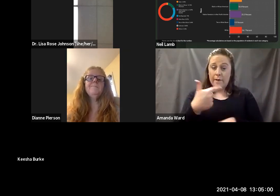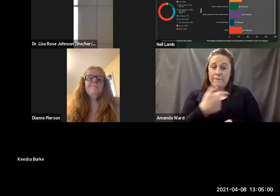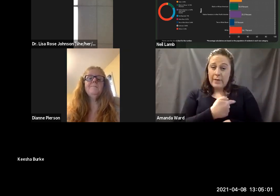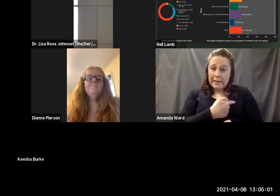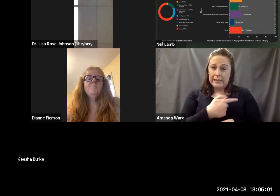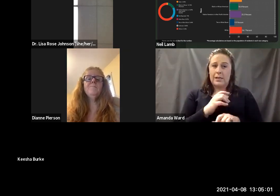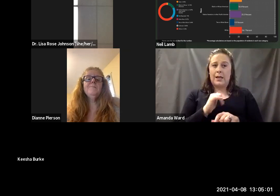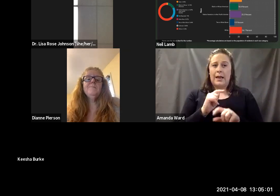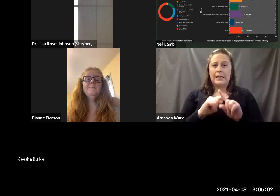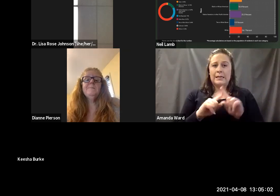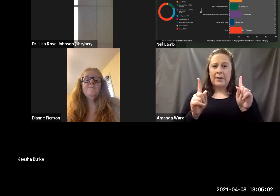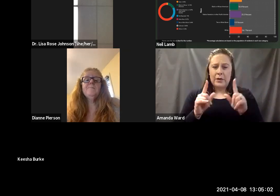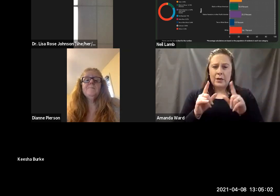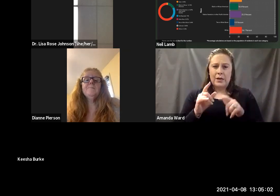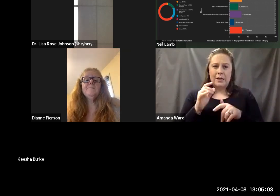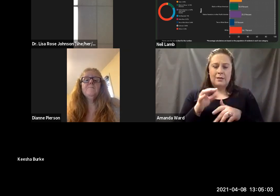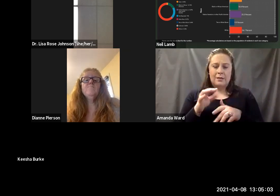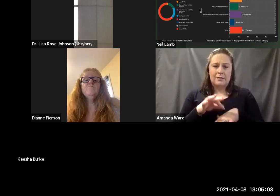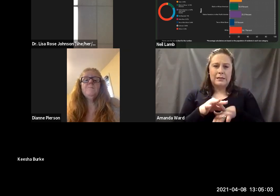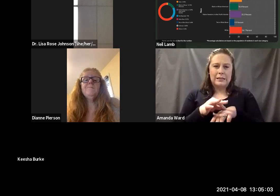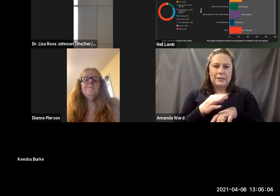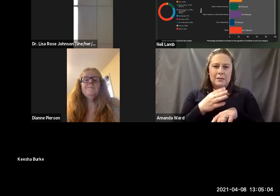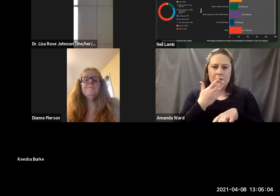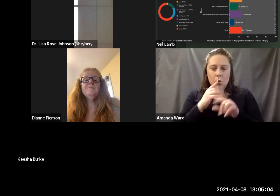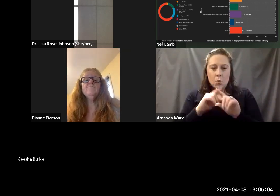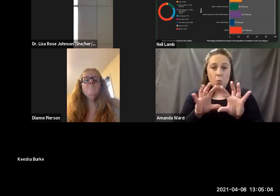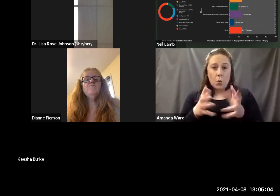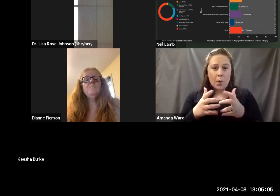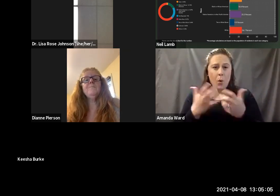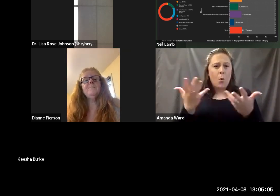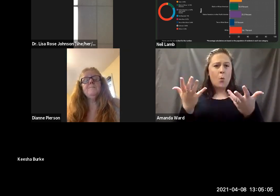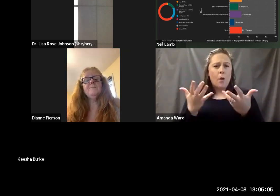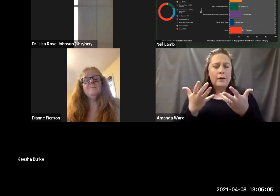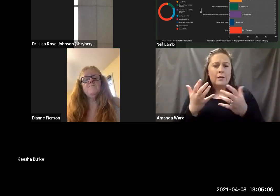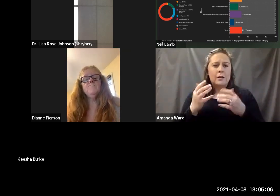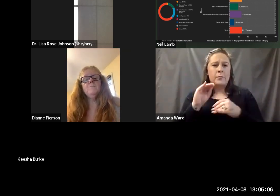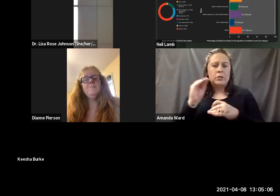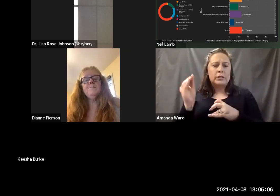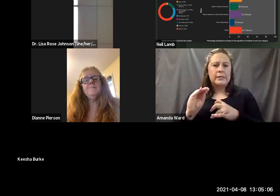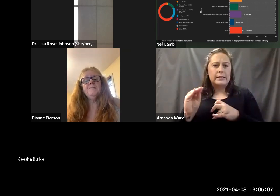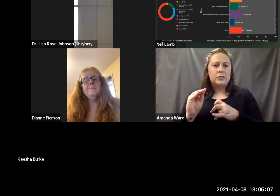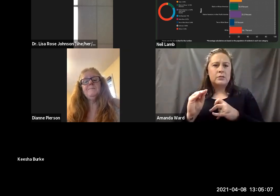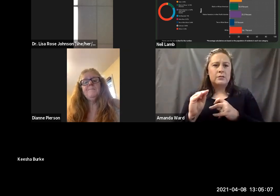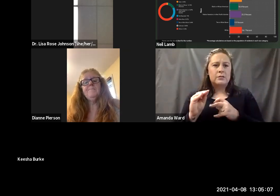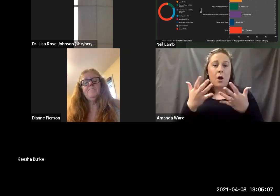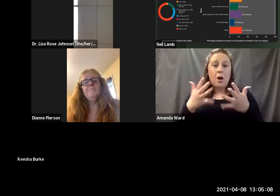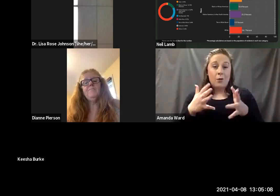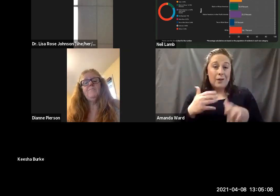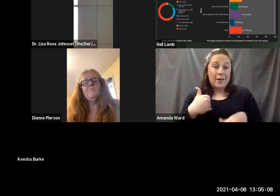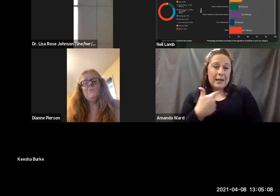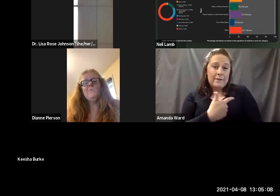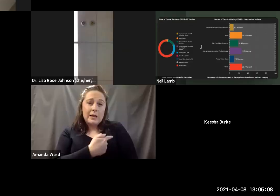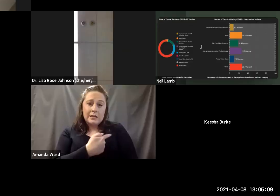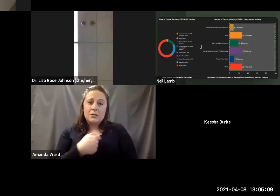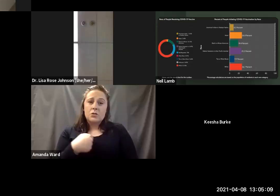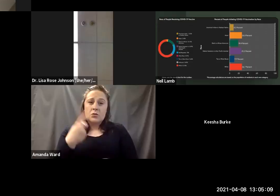different ethnicity group. What percentage have already had a vaccine? And so you